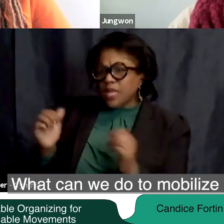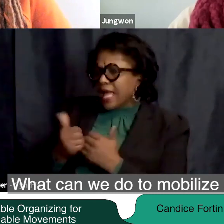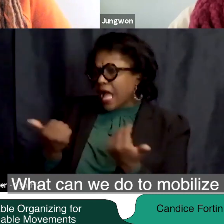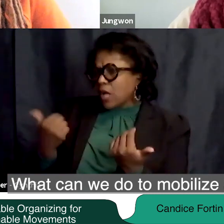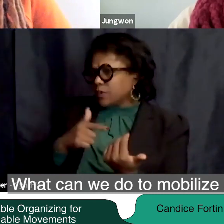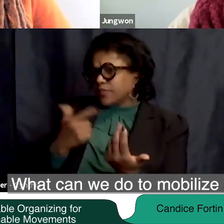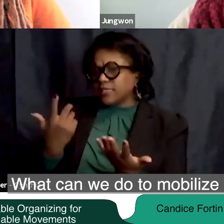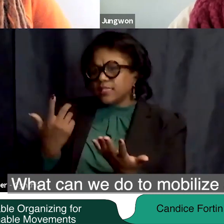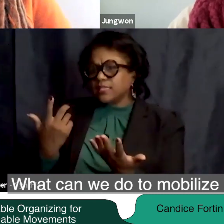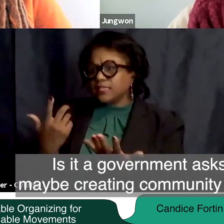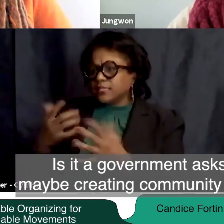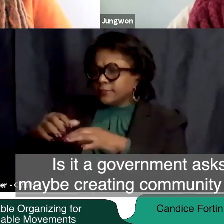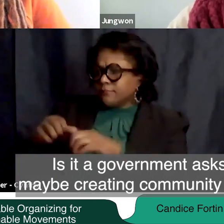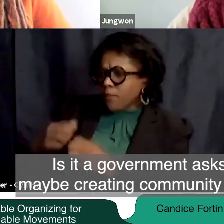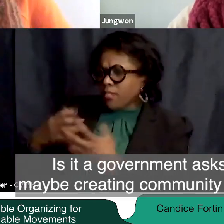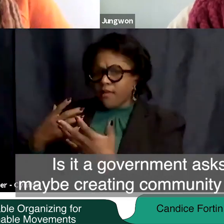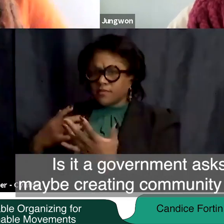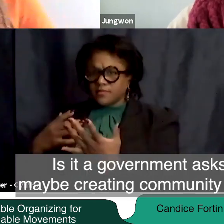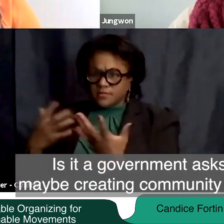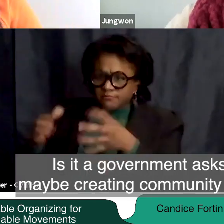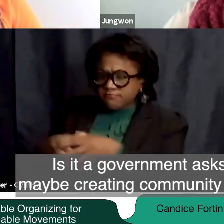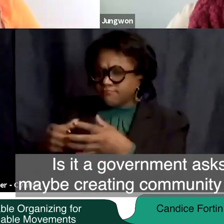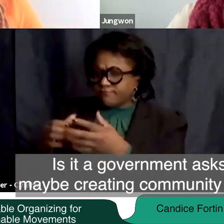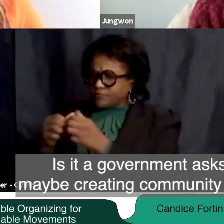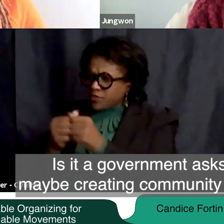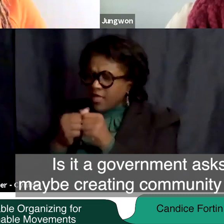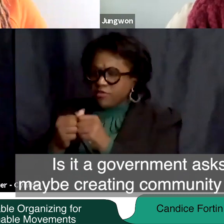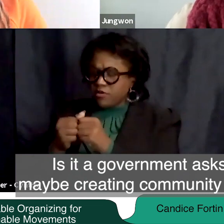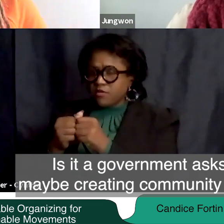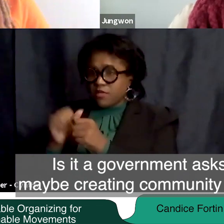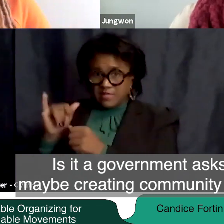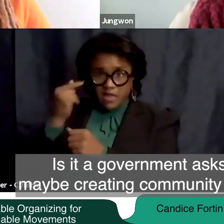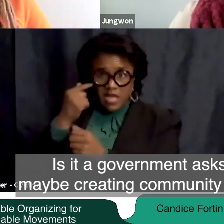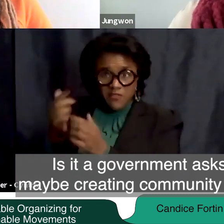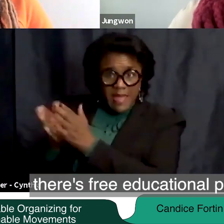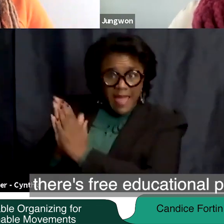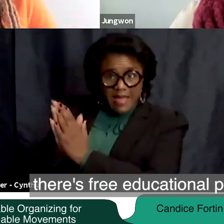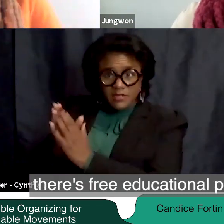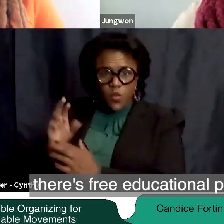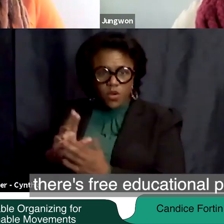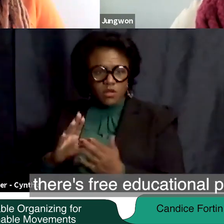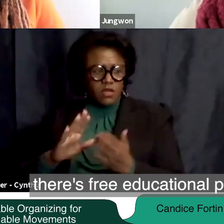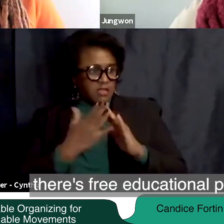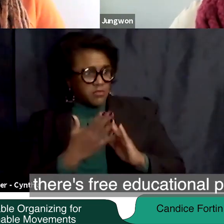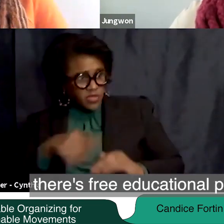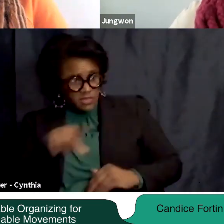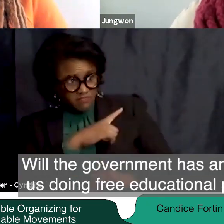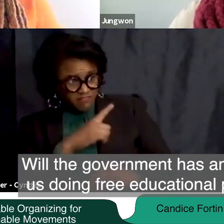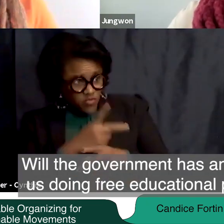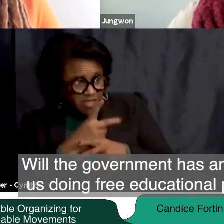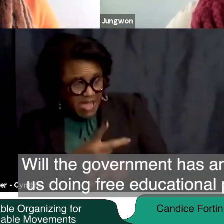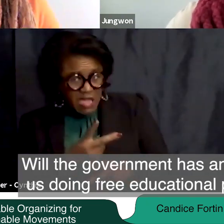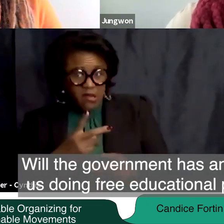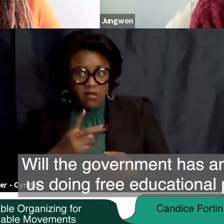to mobilize around this? Is it a government ask, or is it maybe creating community care where there's free educational programs?